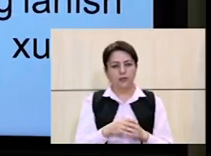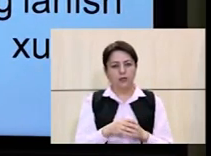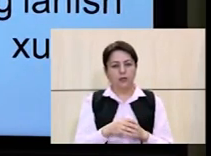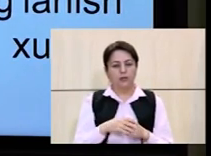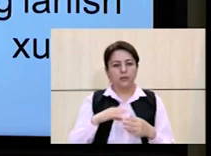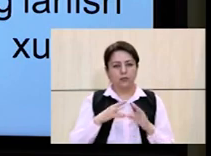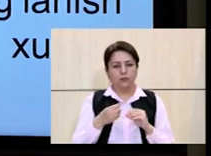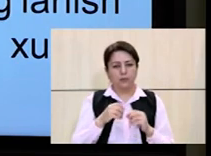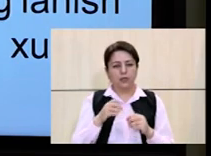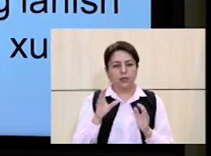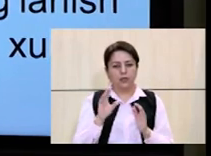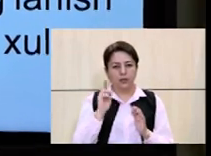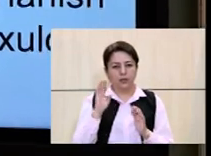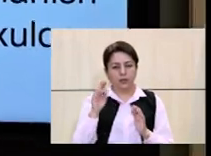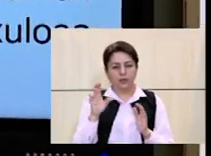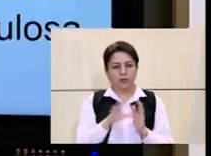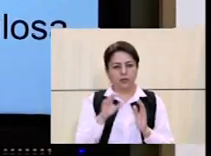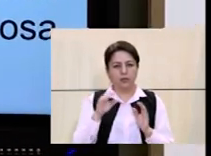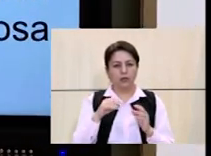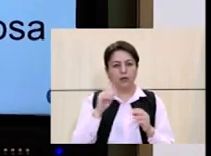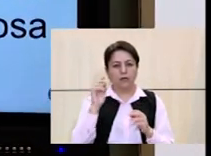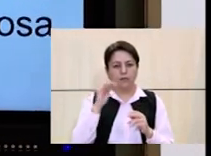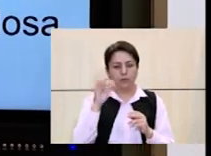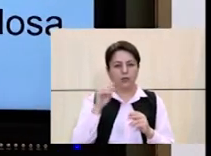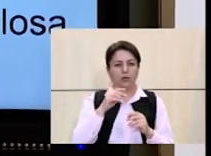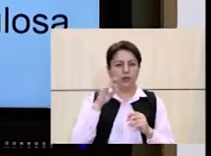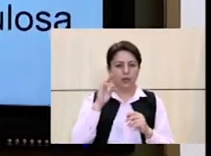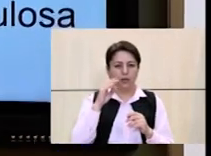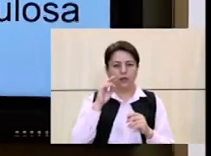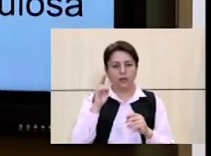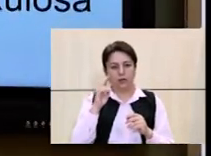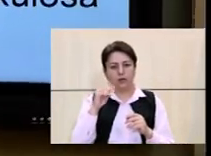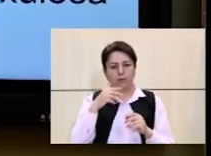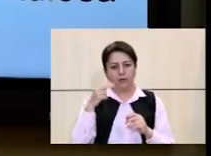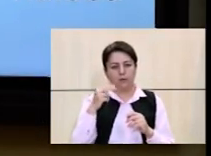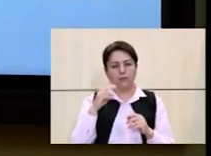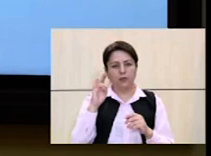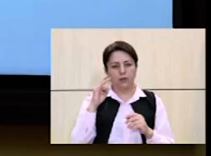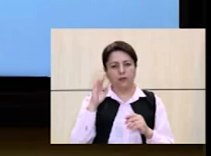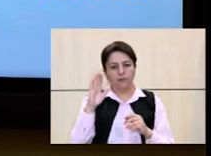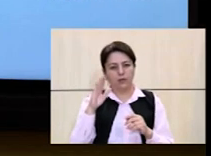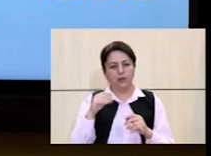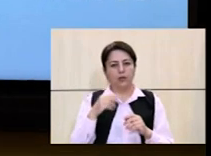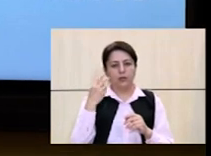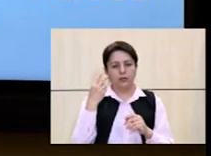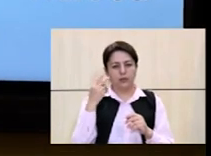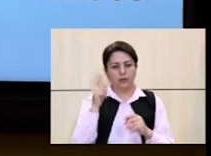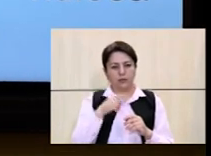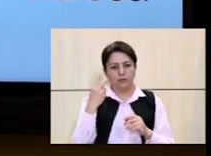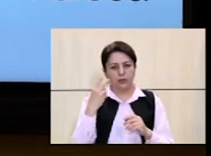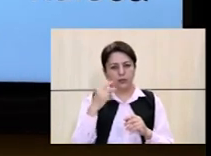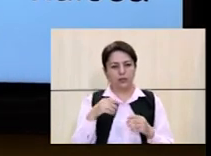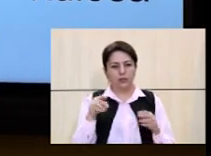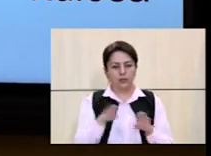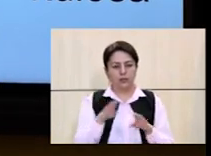Demak, biz bilamiz, kinetik energiya formulasi EK barobar MV kvadrat taqsim 2 ga teng. Aziz o'quvchilar,